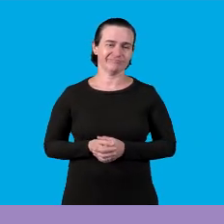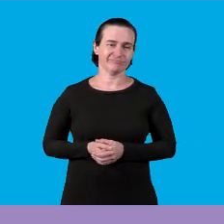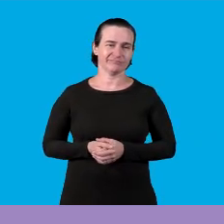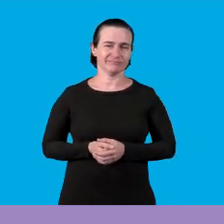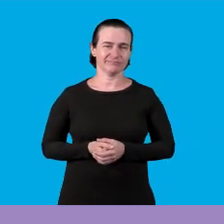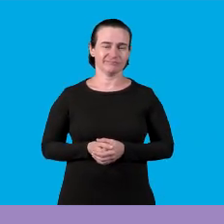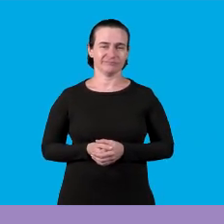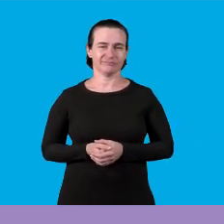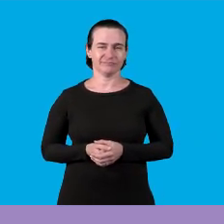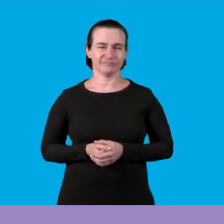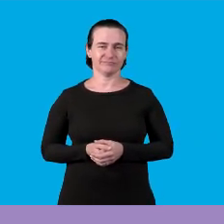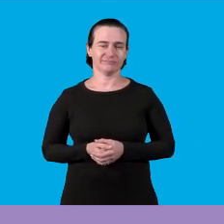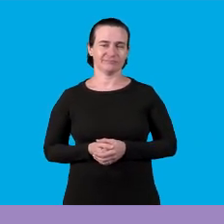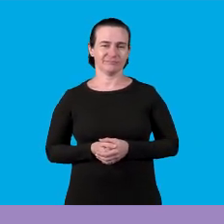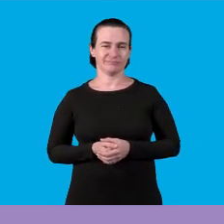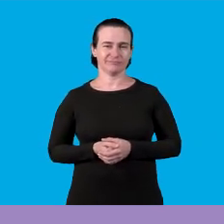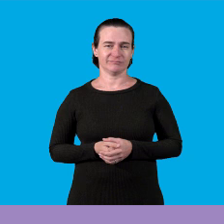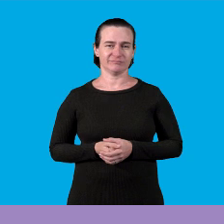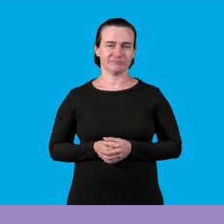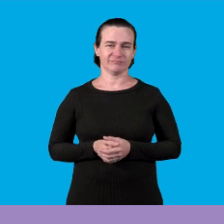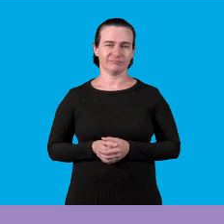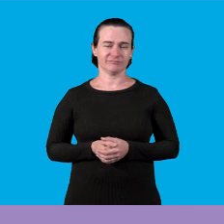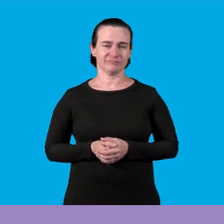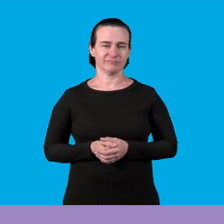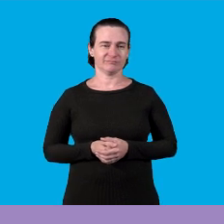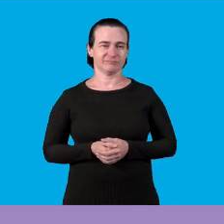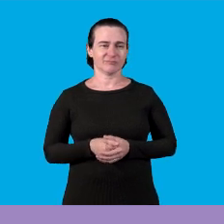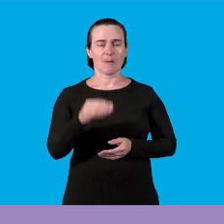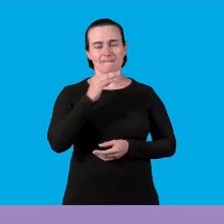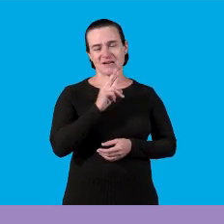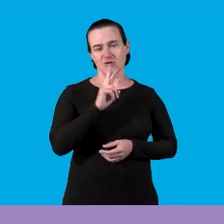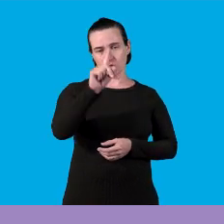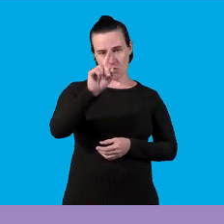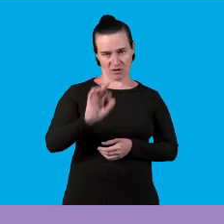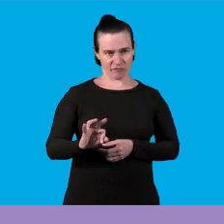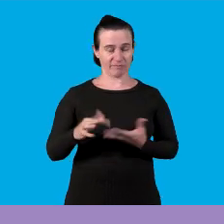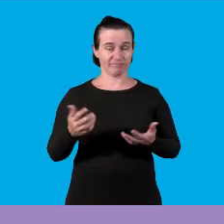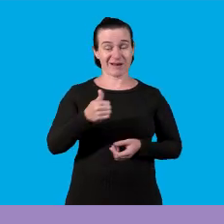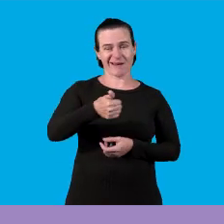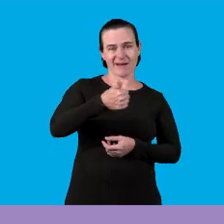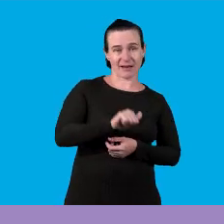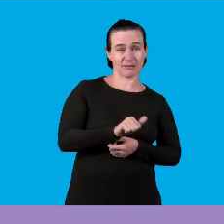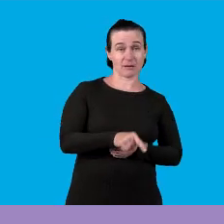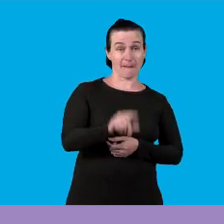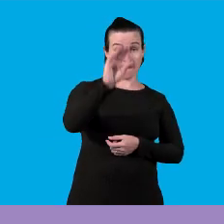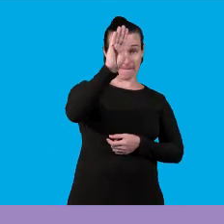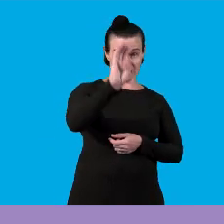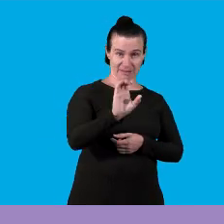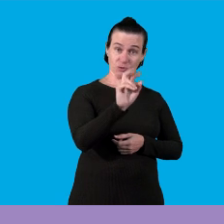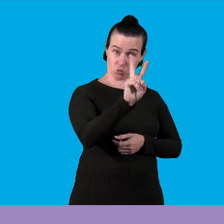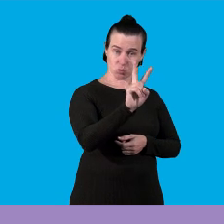both the numerator and the denominator by 3. So it gives us a third. Let's look at the next one,